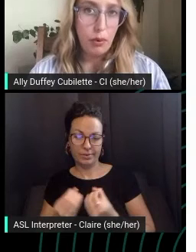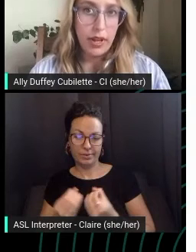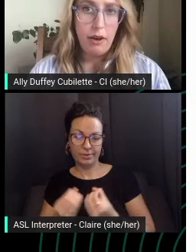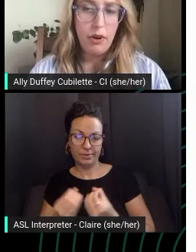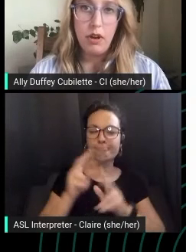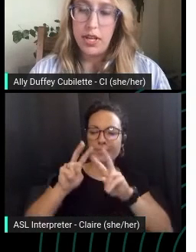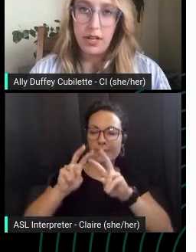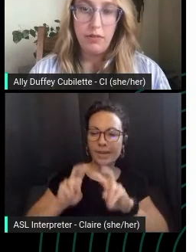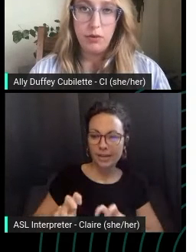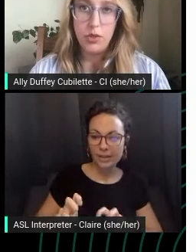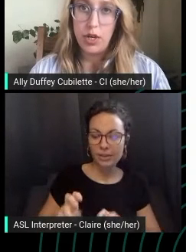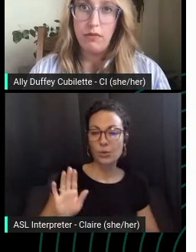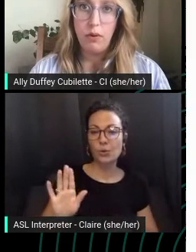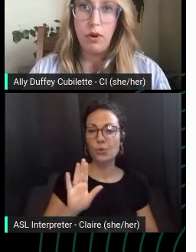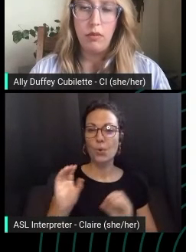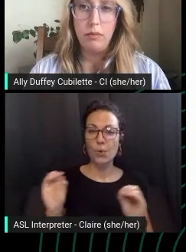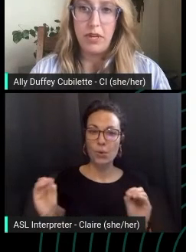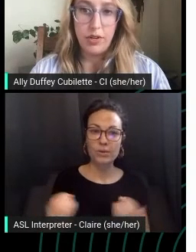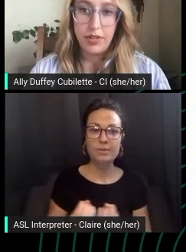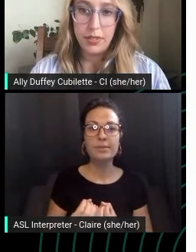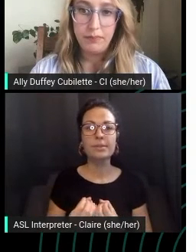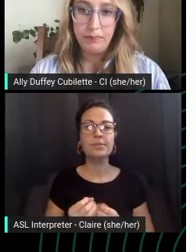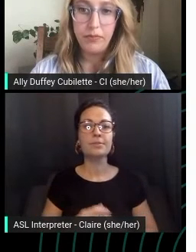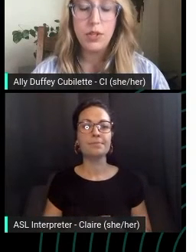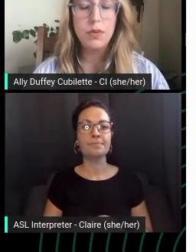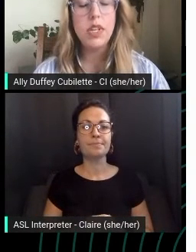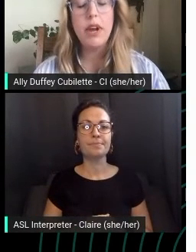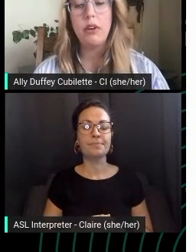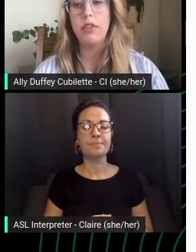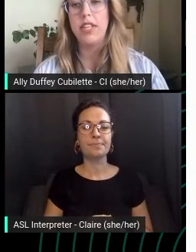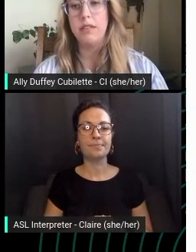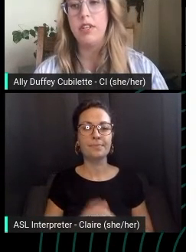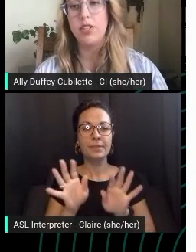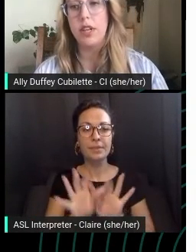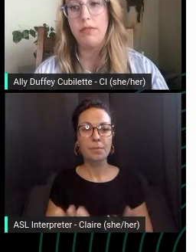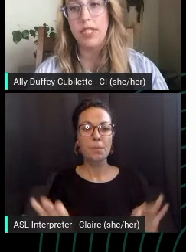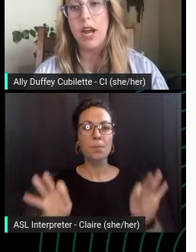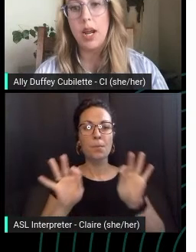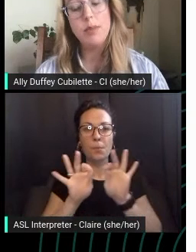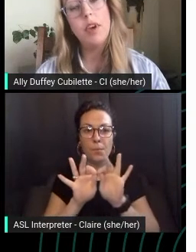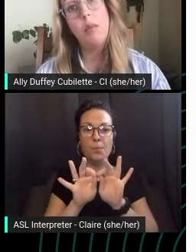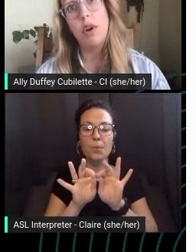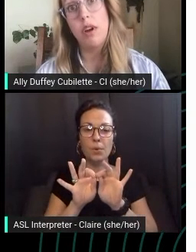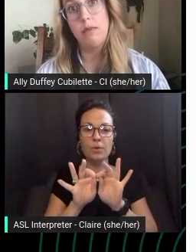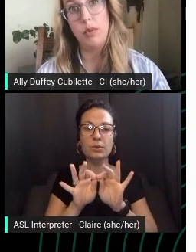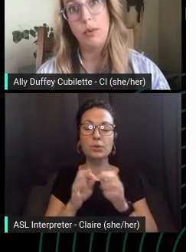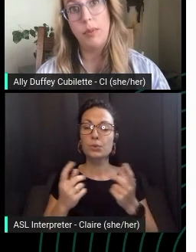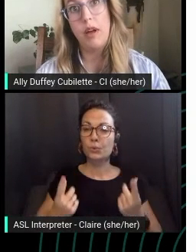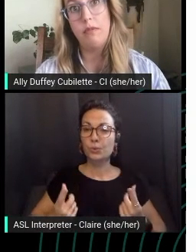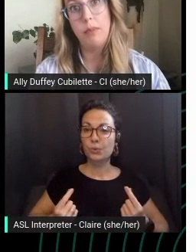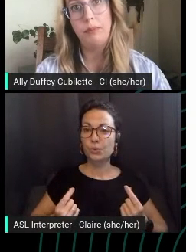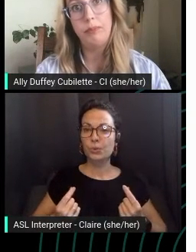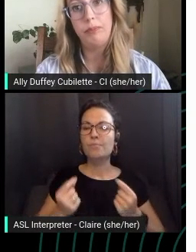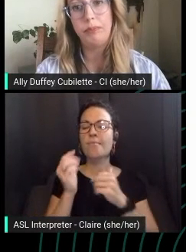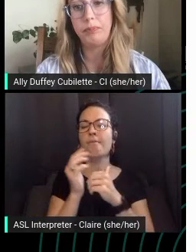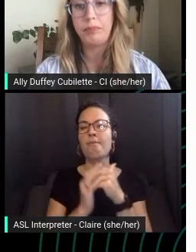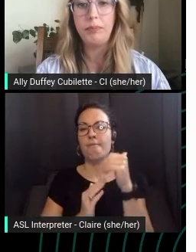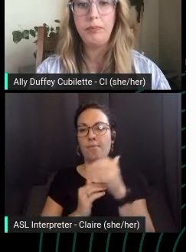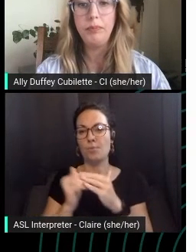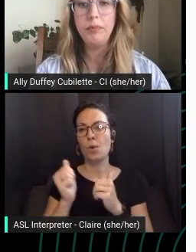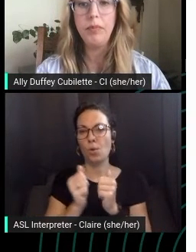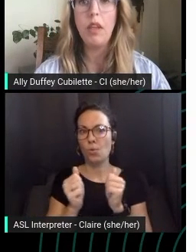aren't reporting out on any of those GA4 metrics. It's really about giving yourself the time to become more comfortable with the platform.